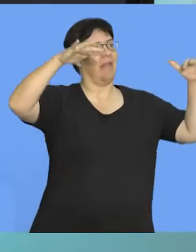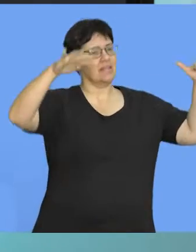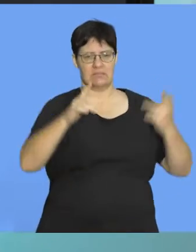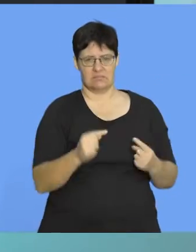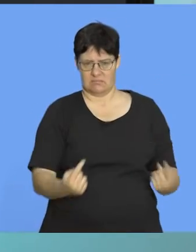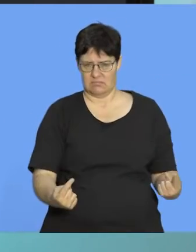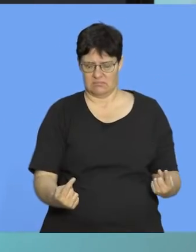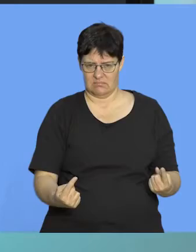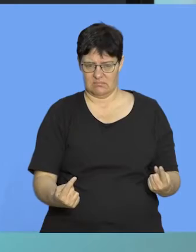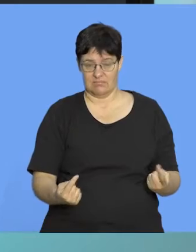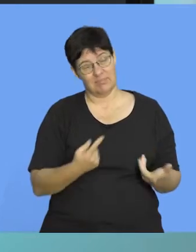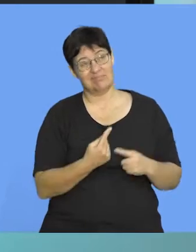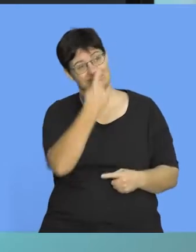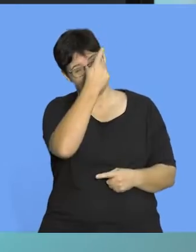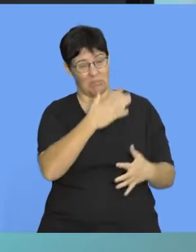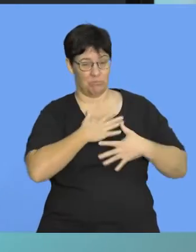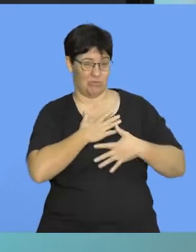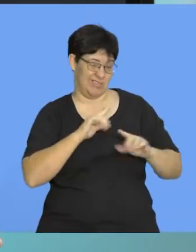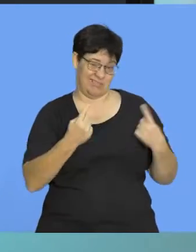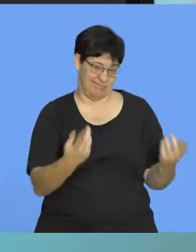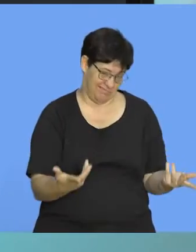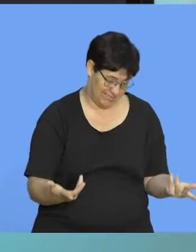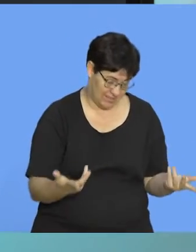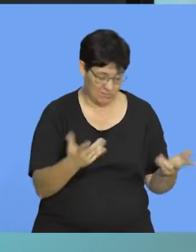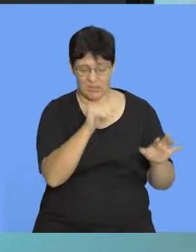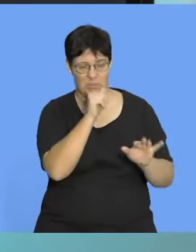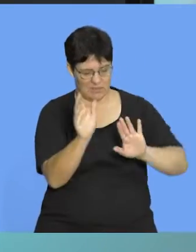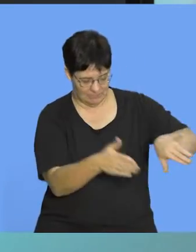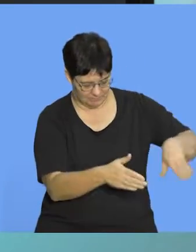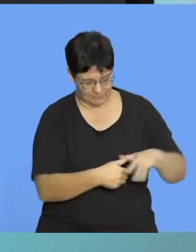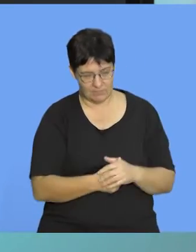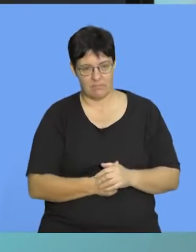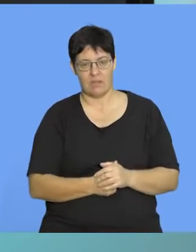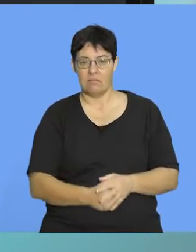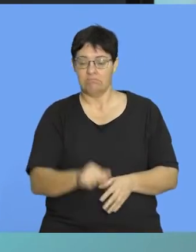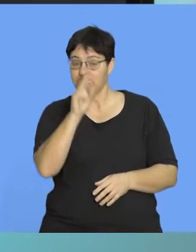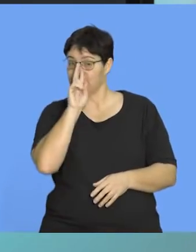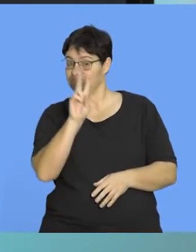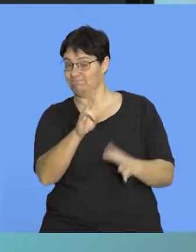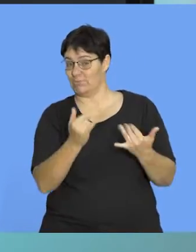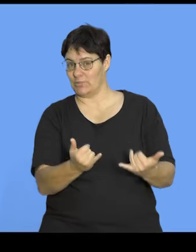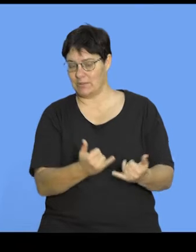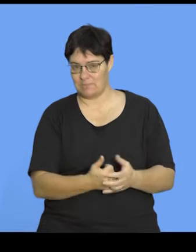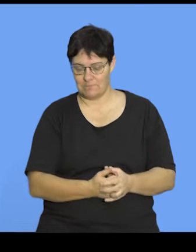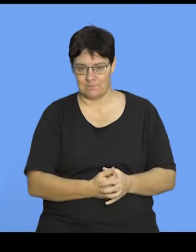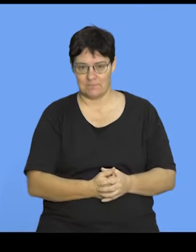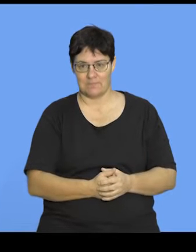Well, we wouldn't be able to breathe in space, but that's besides the point. Okay, so that's what we're looking at.